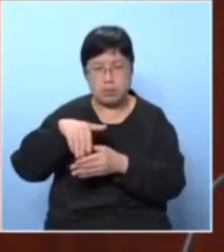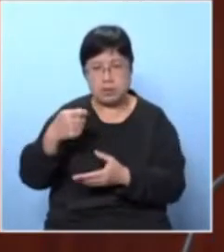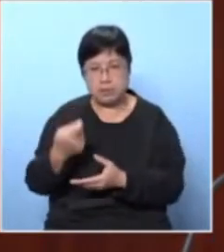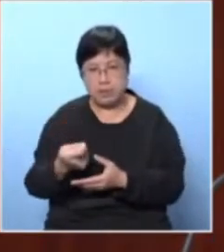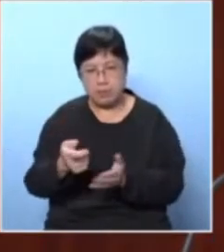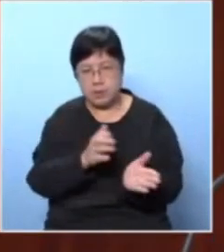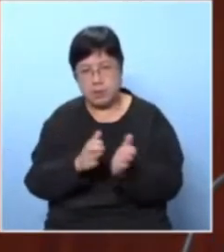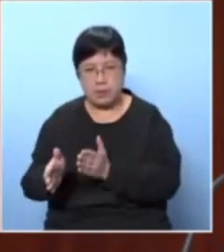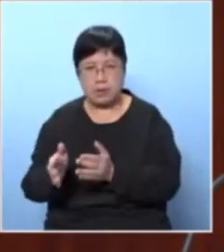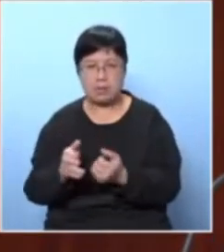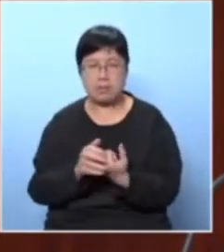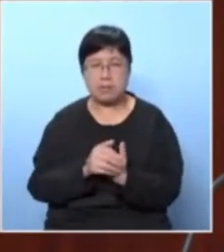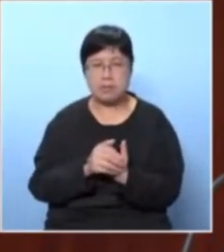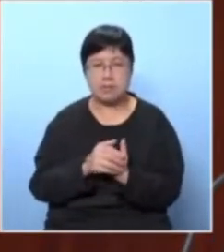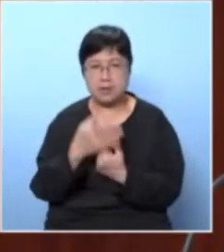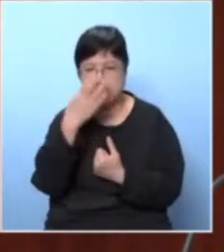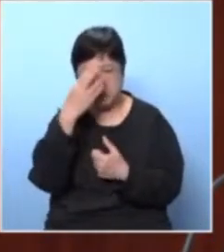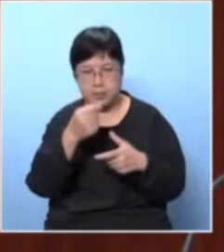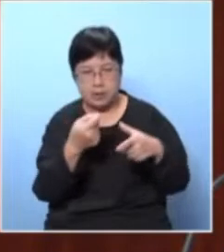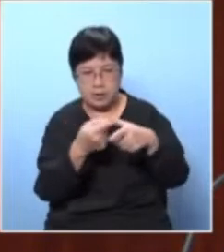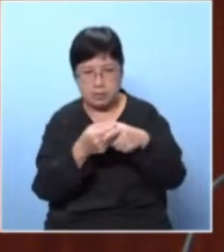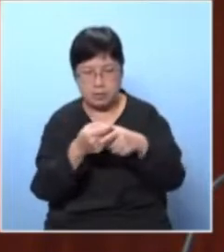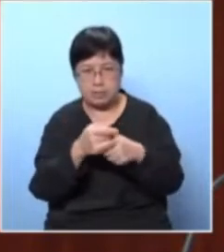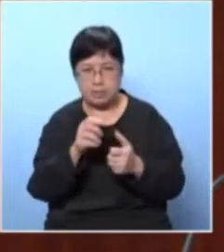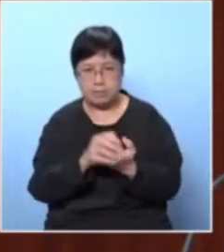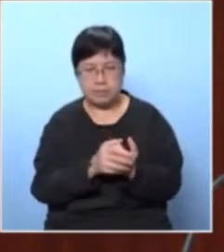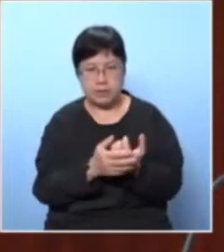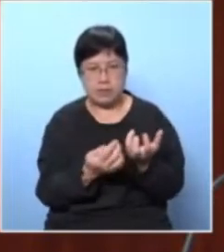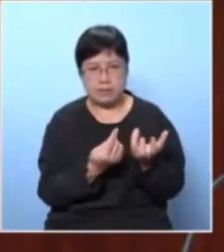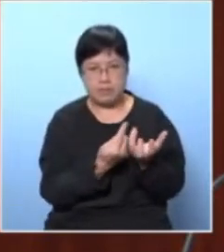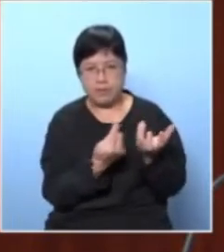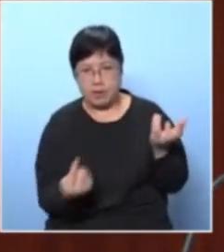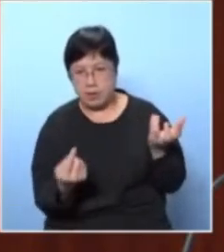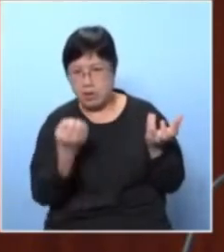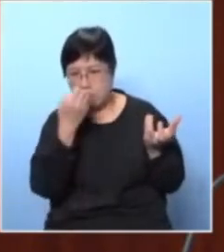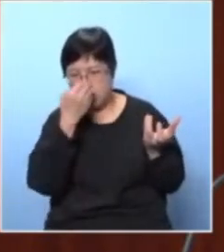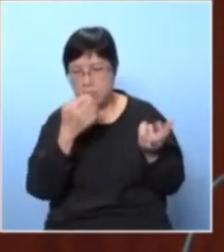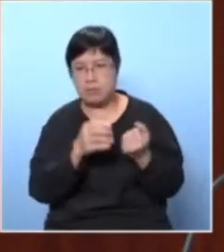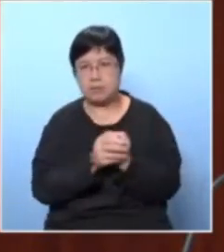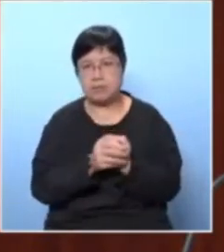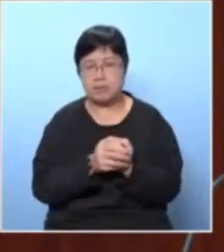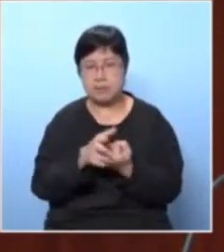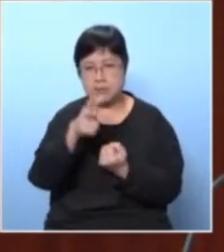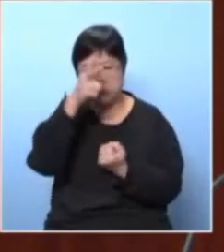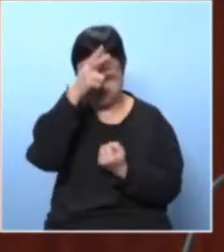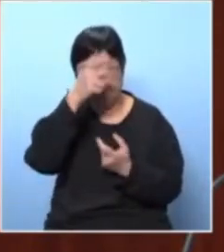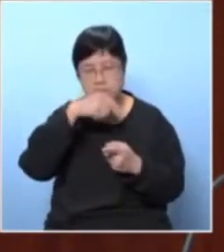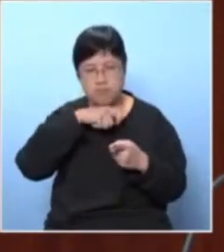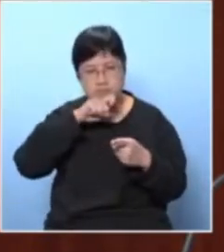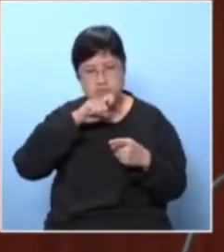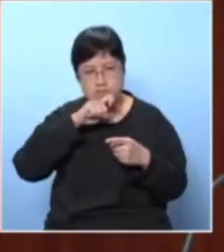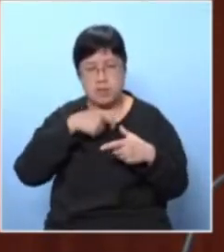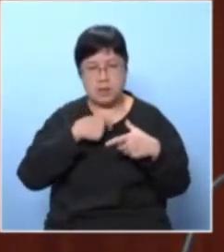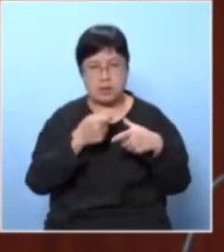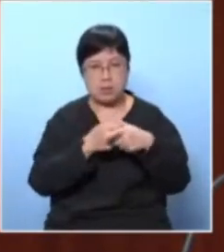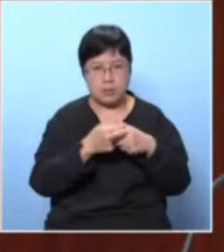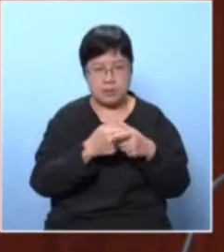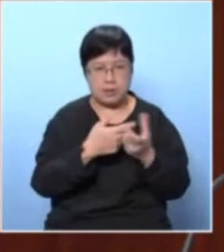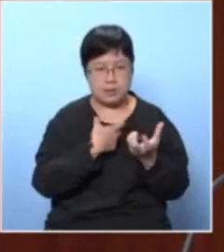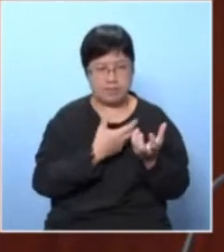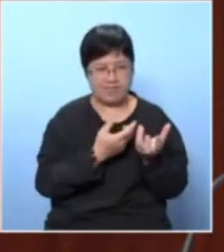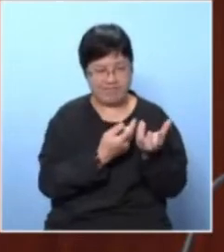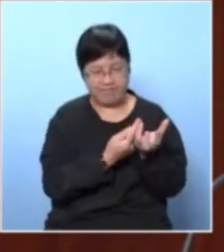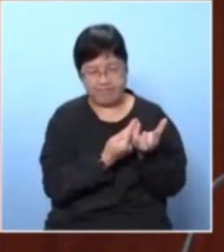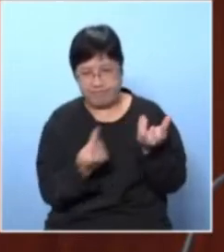will explore with the relevant central authorities feasible measures to facilitate mainland enterprises in setting up headquarters and/or